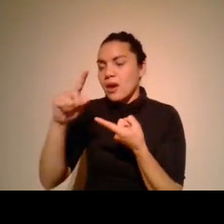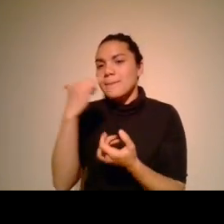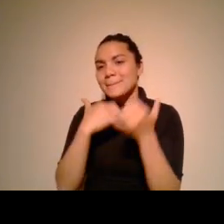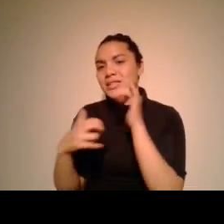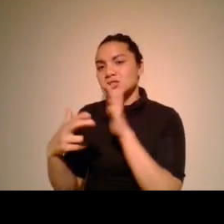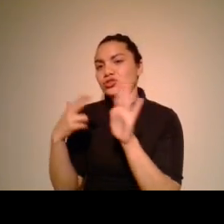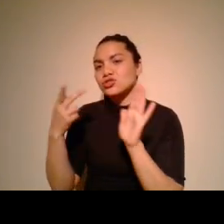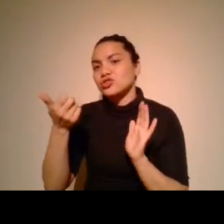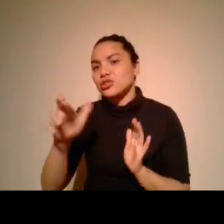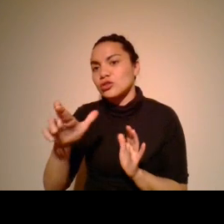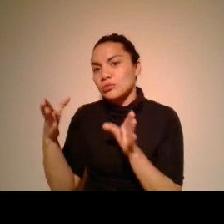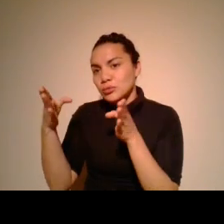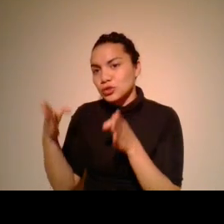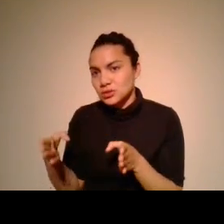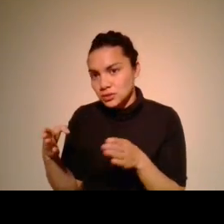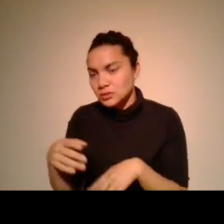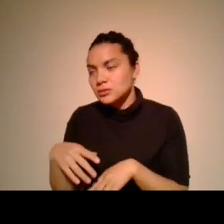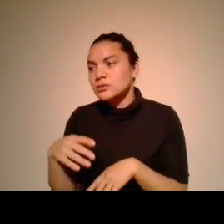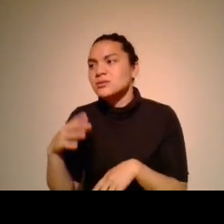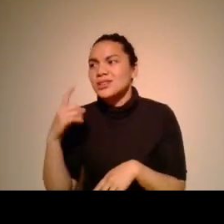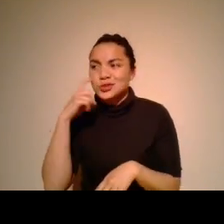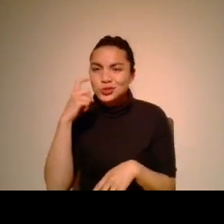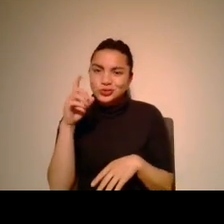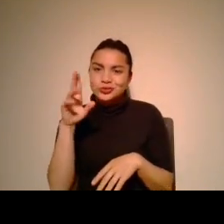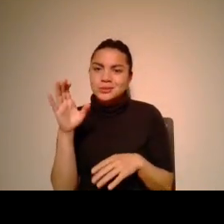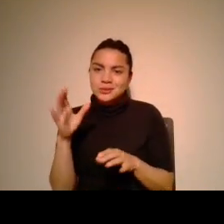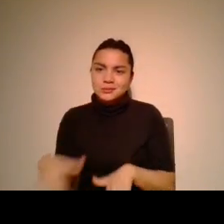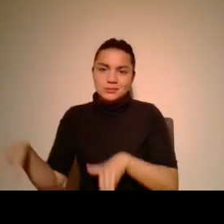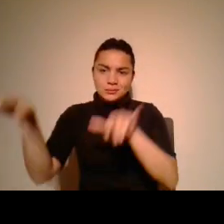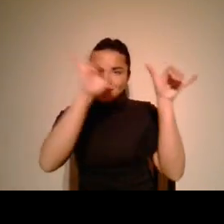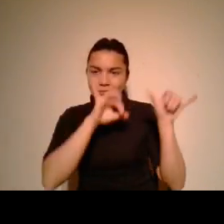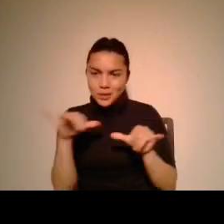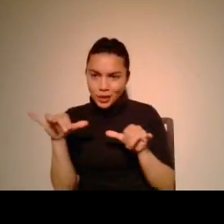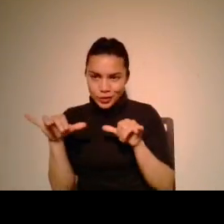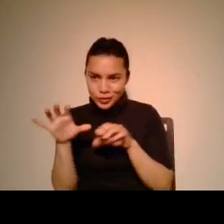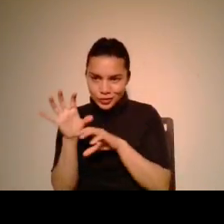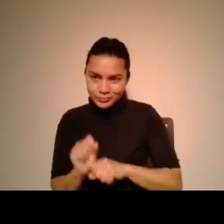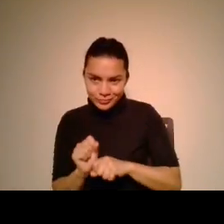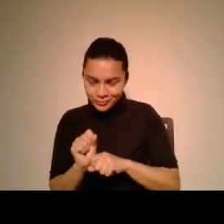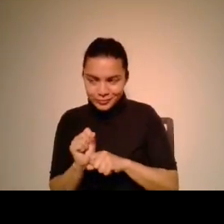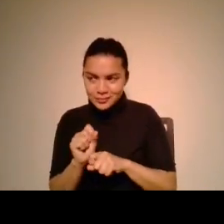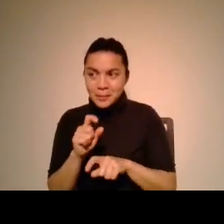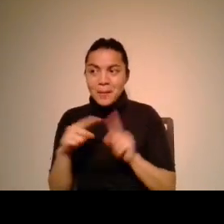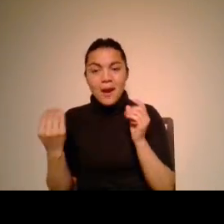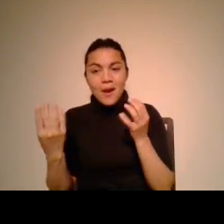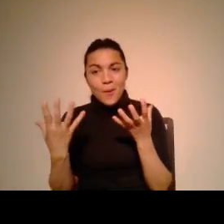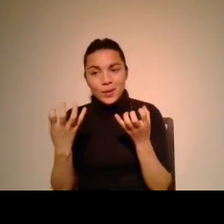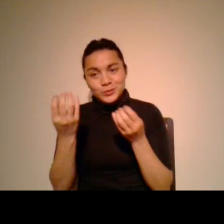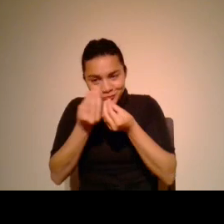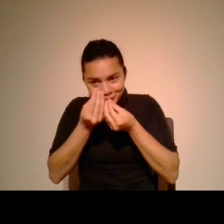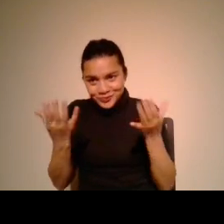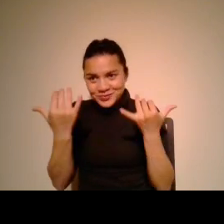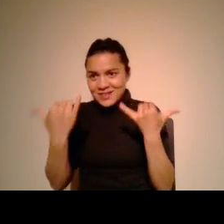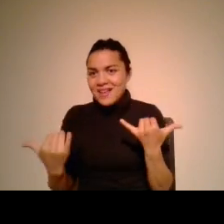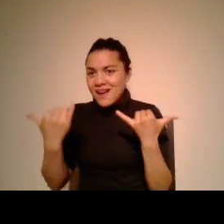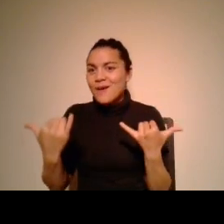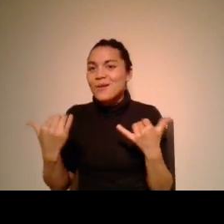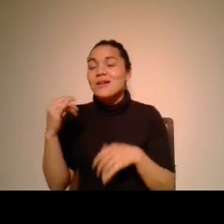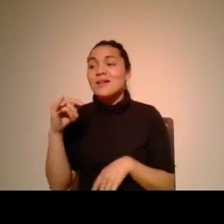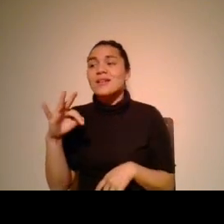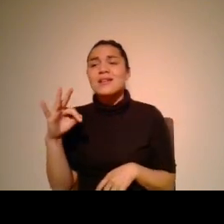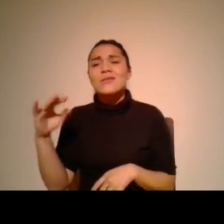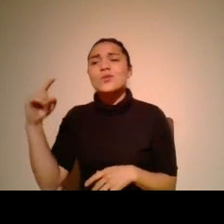I think should be standard practice, but I want to put it out there explicitly that if you